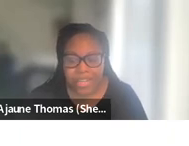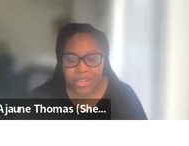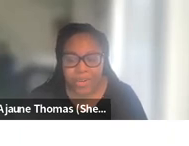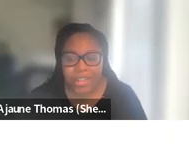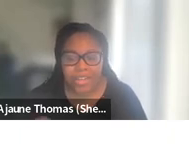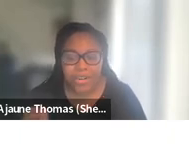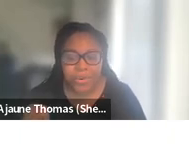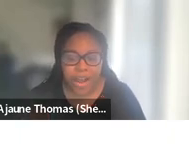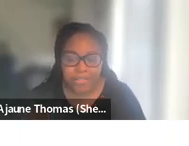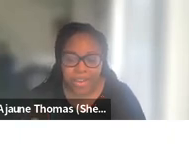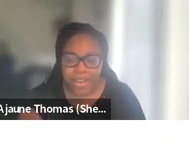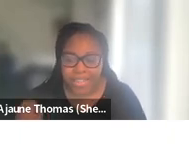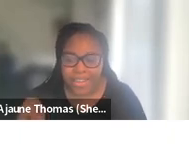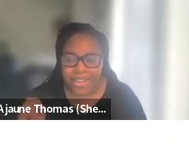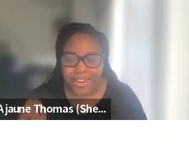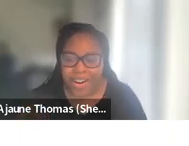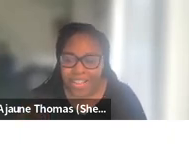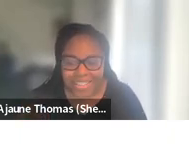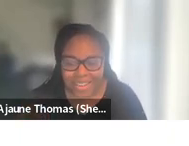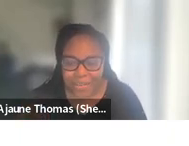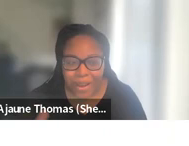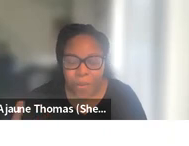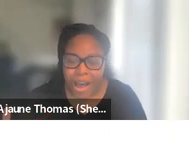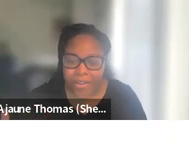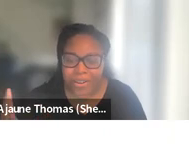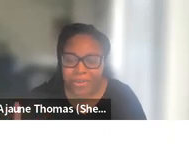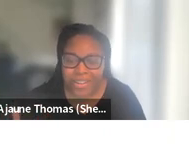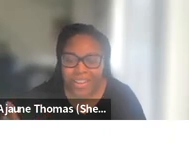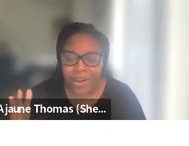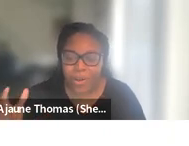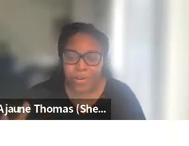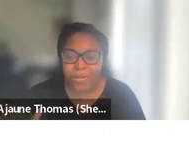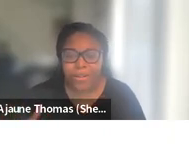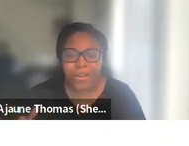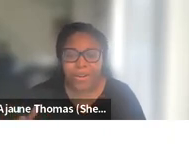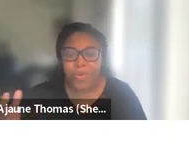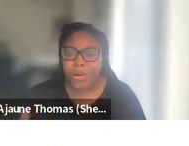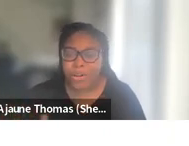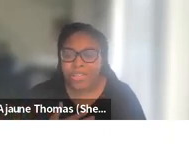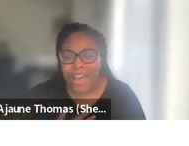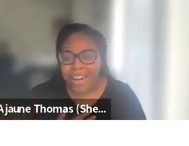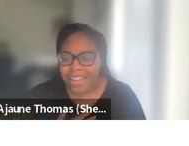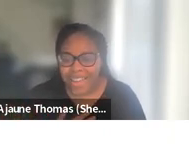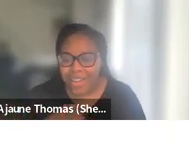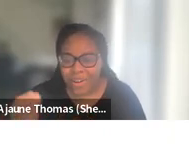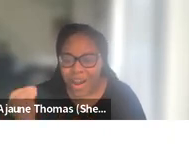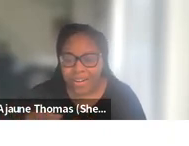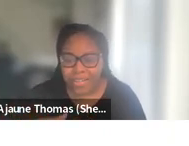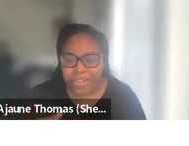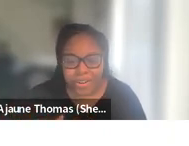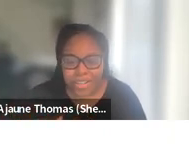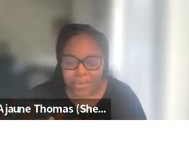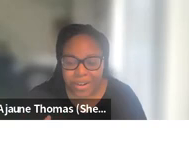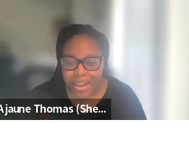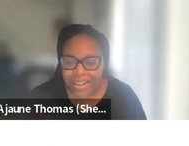when I was a kid. So like the new graphics and all that stuff, I'm like, wow, like you're really in a whole world. And I didn't get, like, you know,